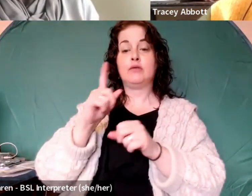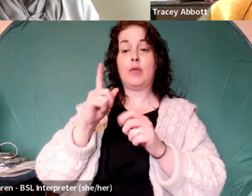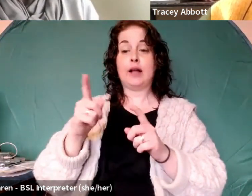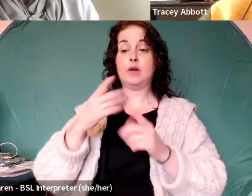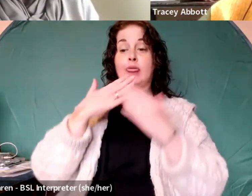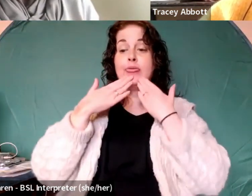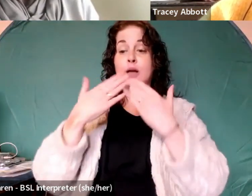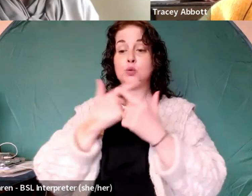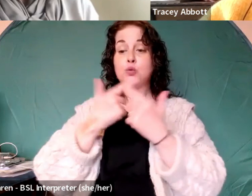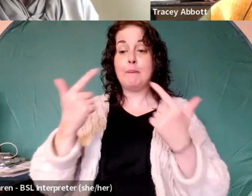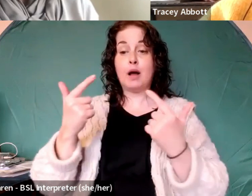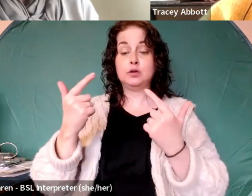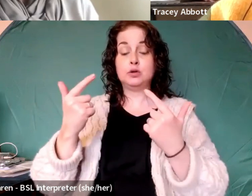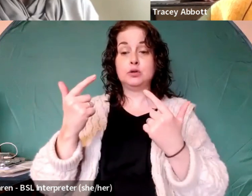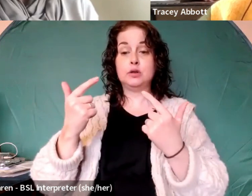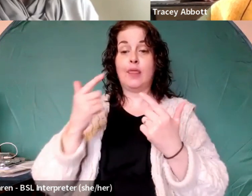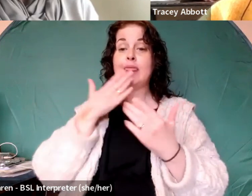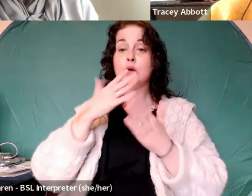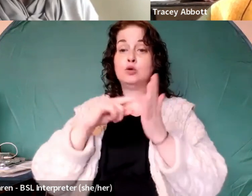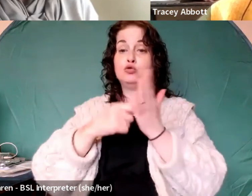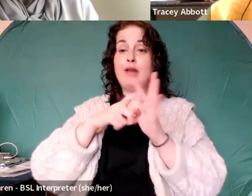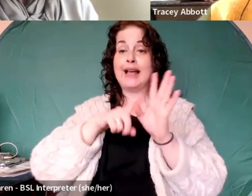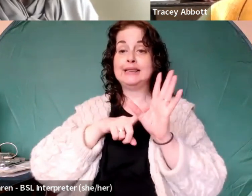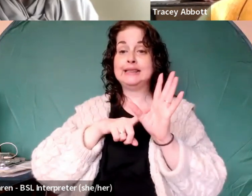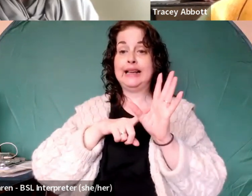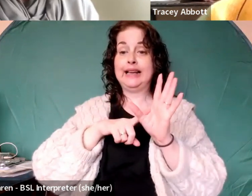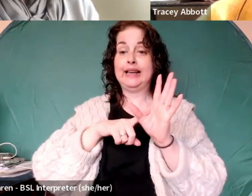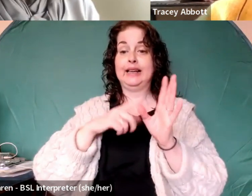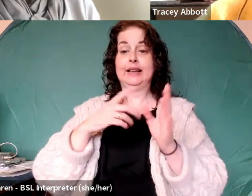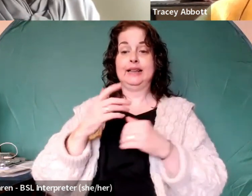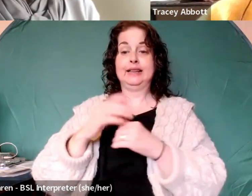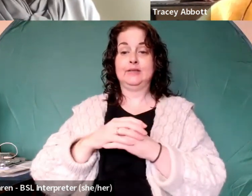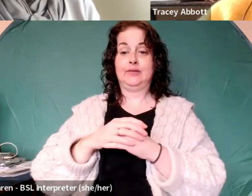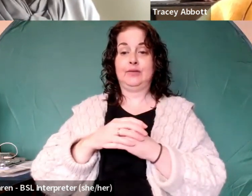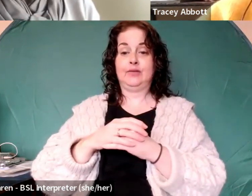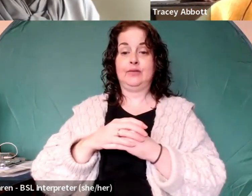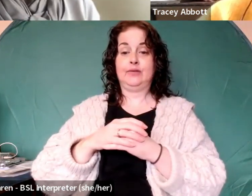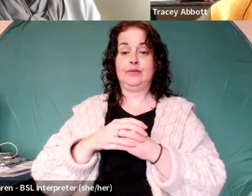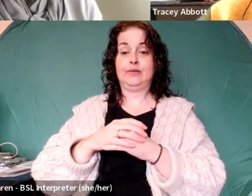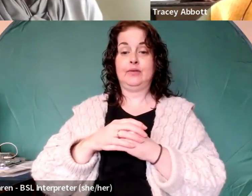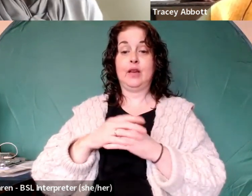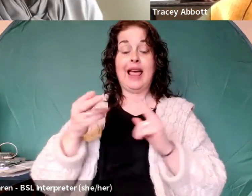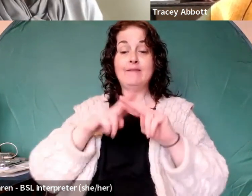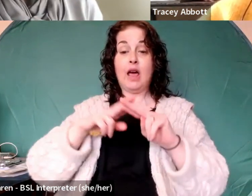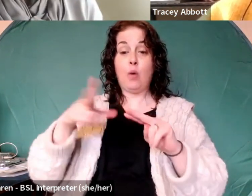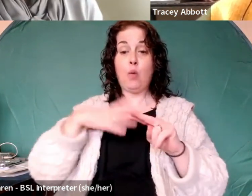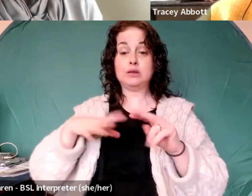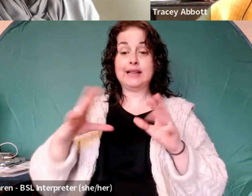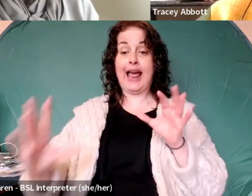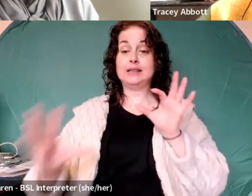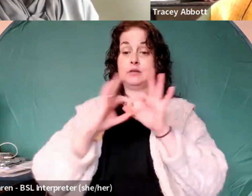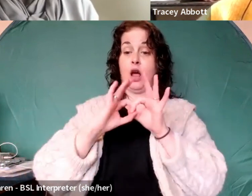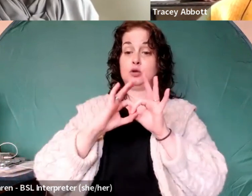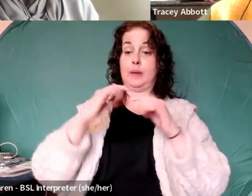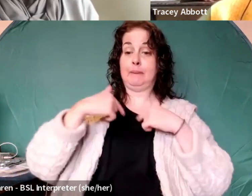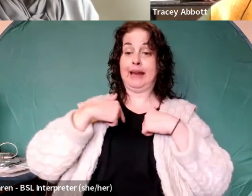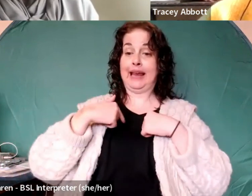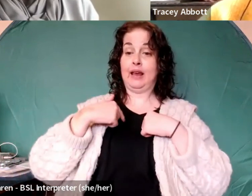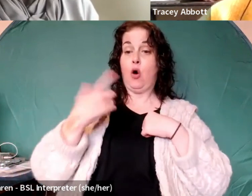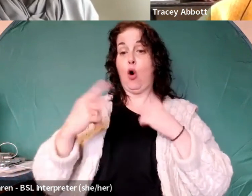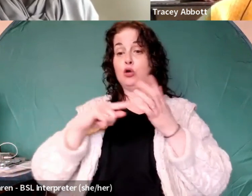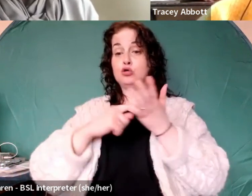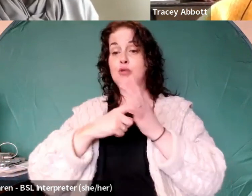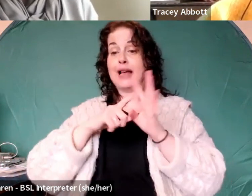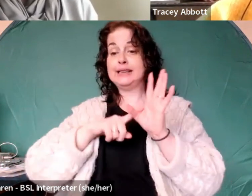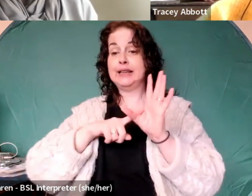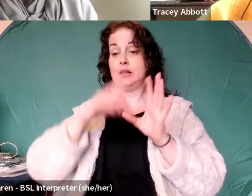thank you very, very much. Thank you, Tracey. A pleasure as always. Thank you. And if anybody wants to get in touch with me or with